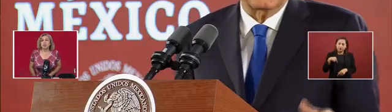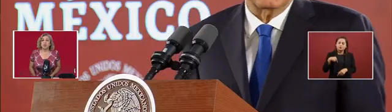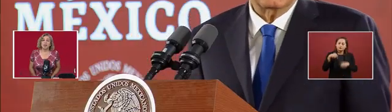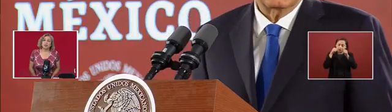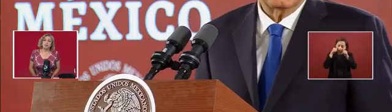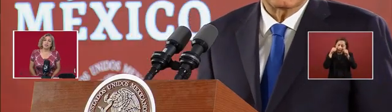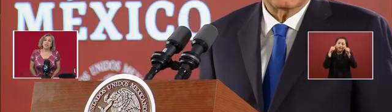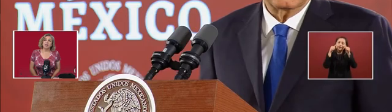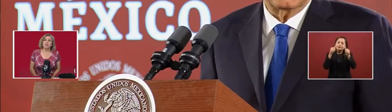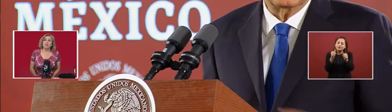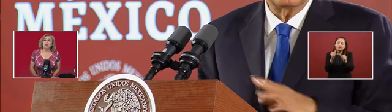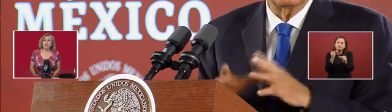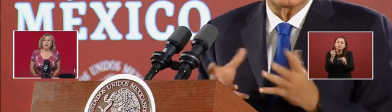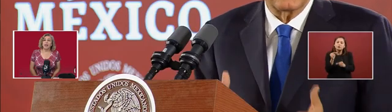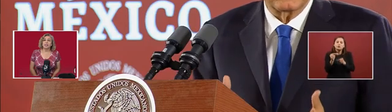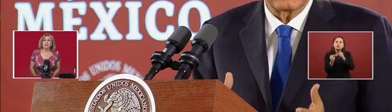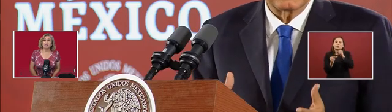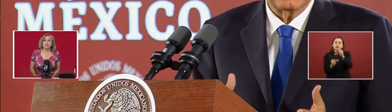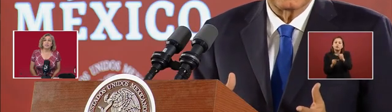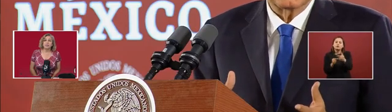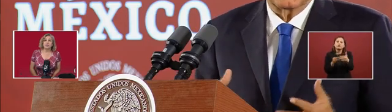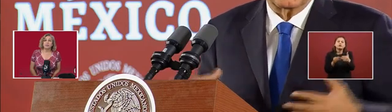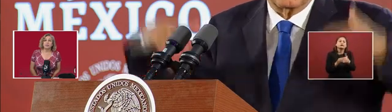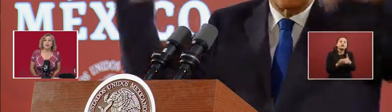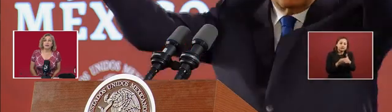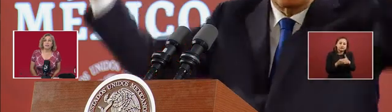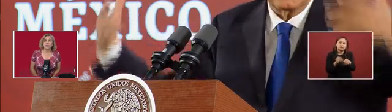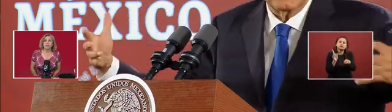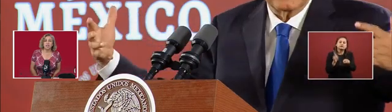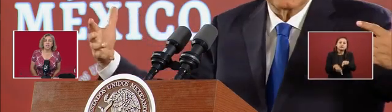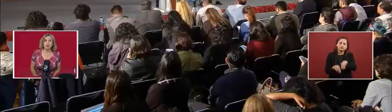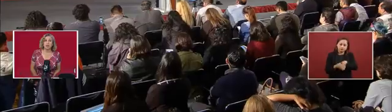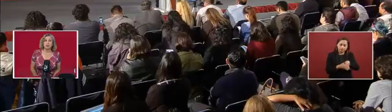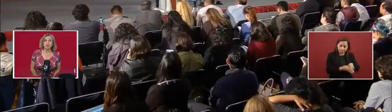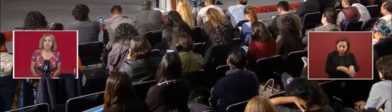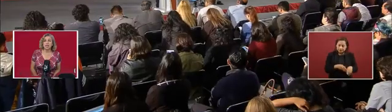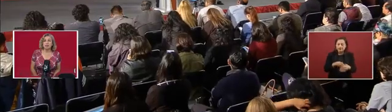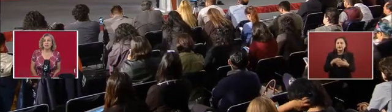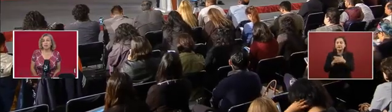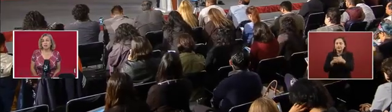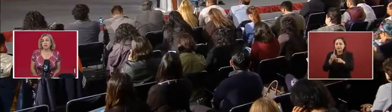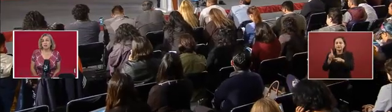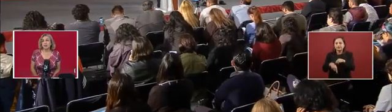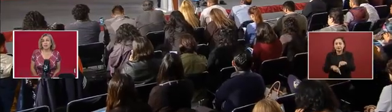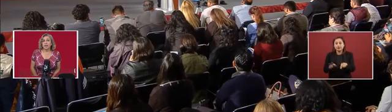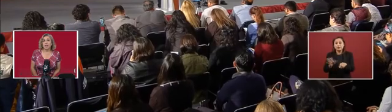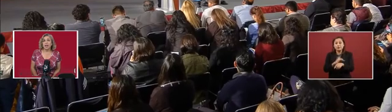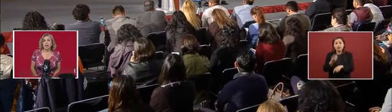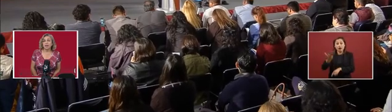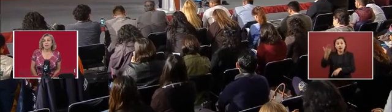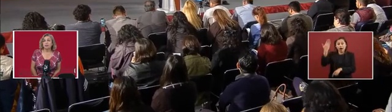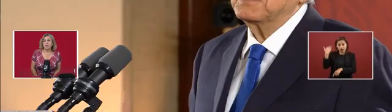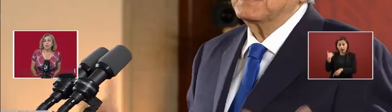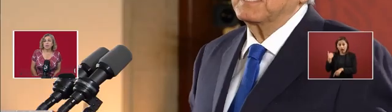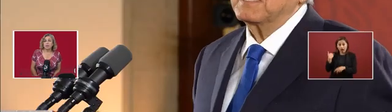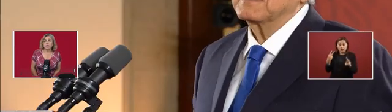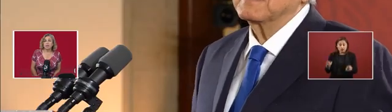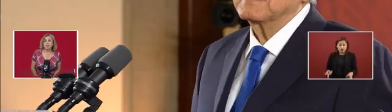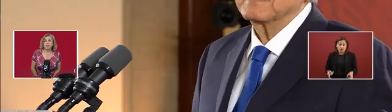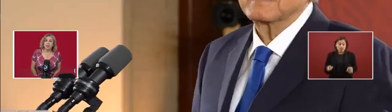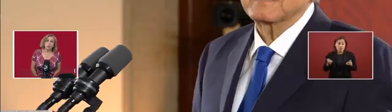readaptación the readaptation que se está llevando a cabo. that is taking place. Entonces, por eso también And that